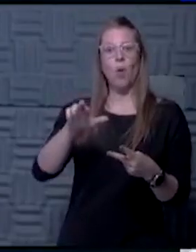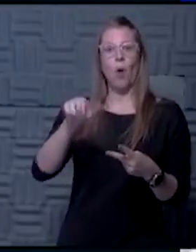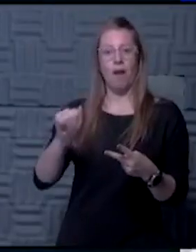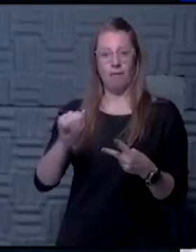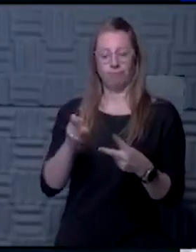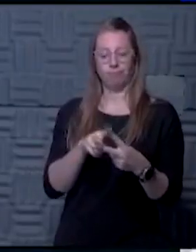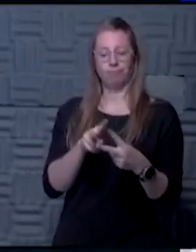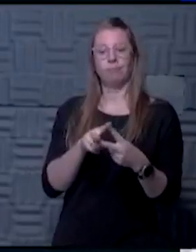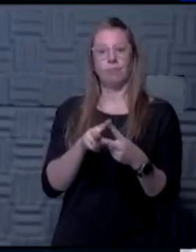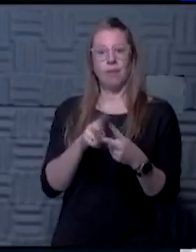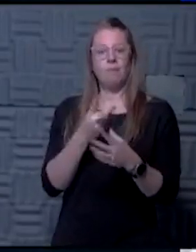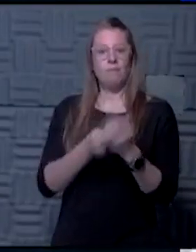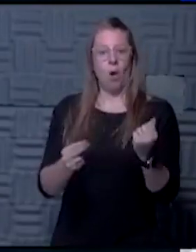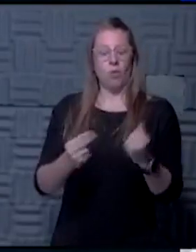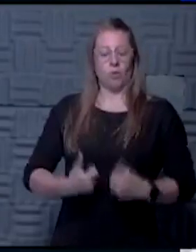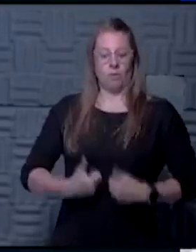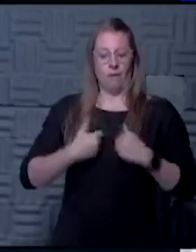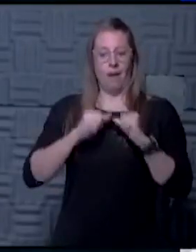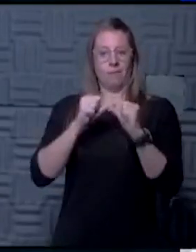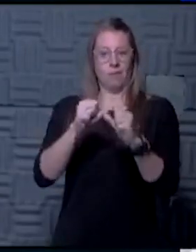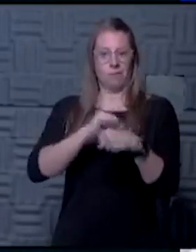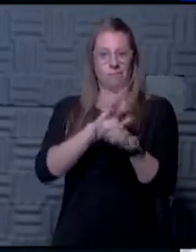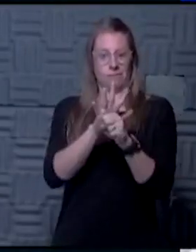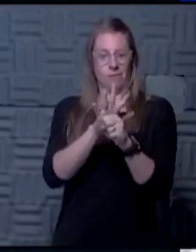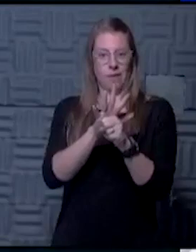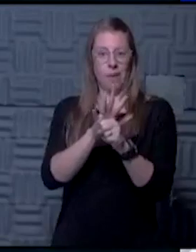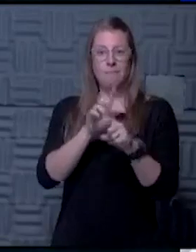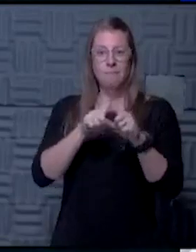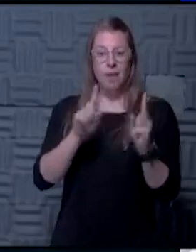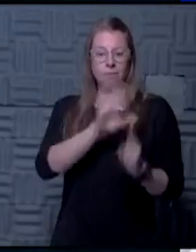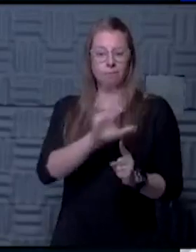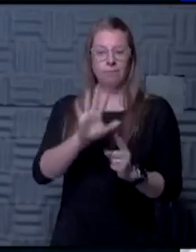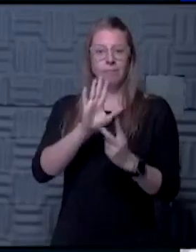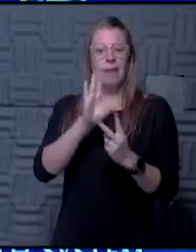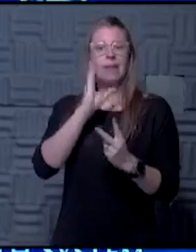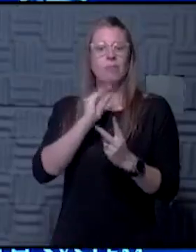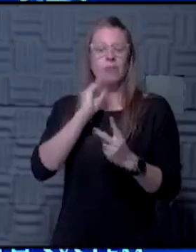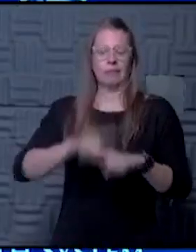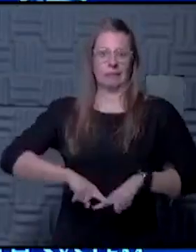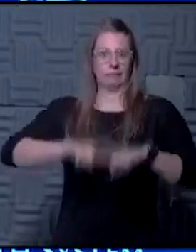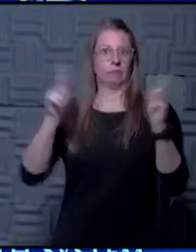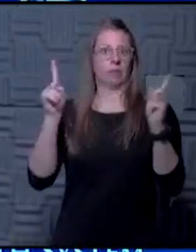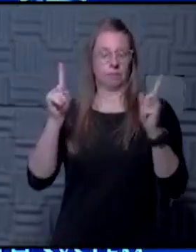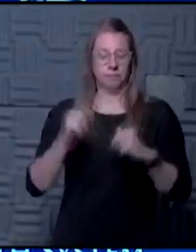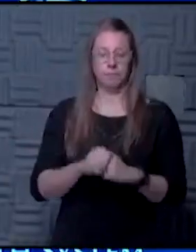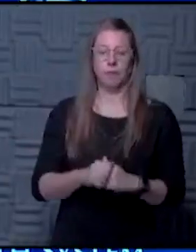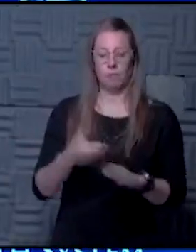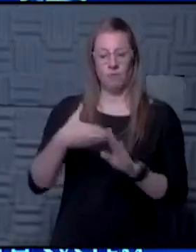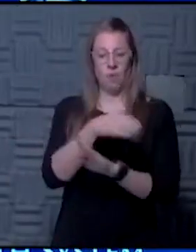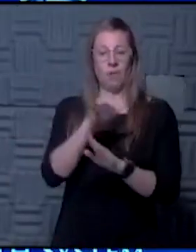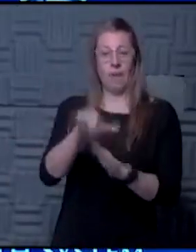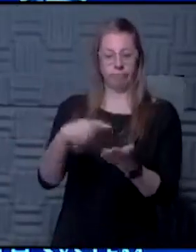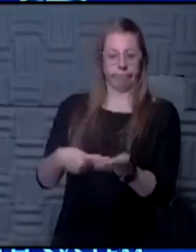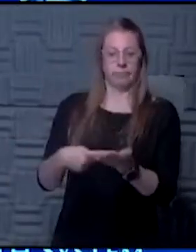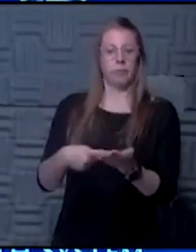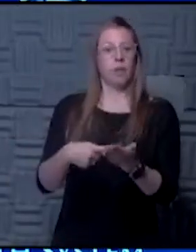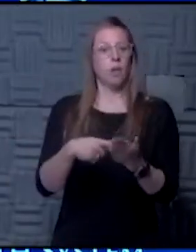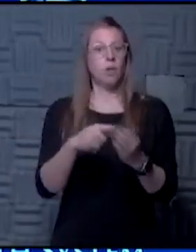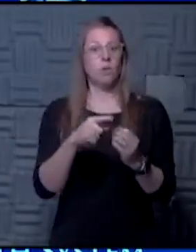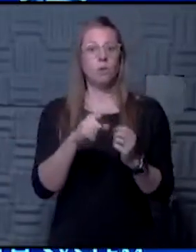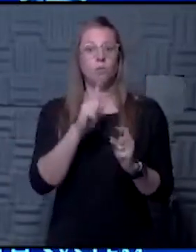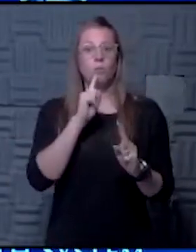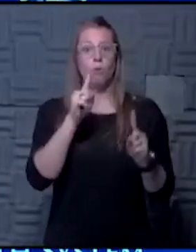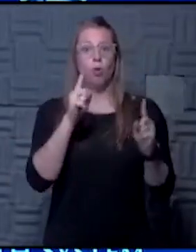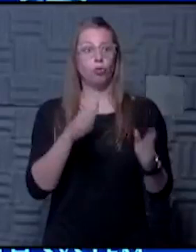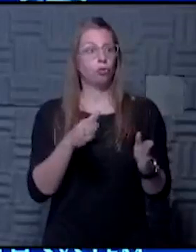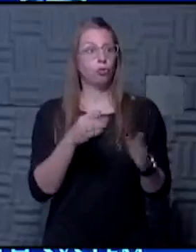are COVID-19 survivors, but with 2 very different stories. Before we get those, let's see if there are any reporters out there with